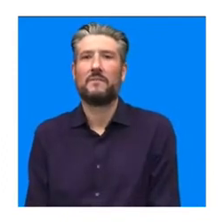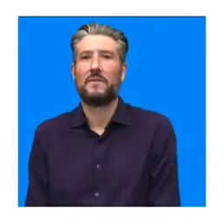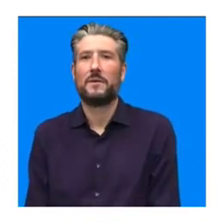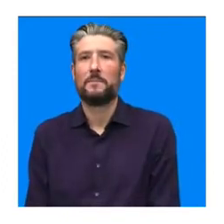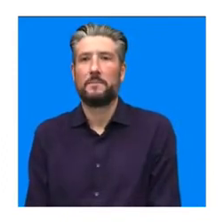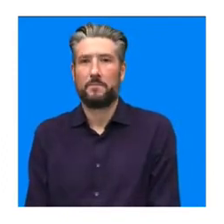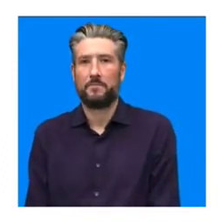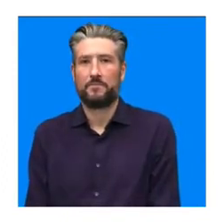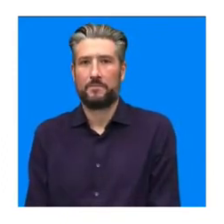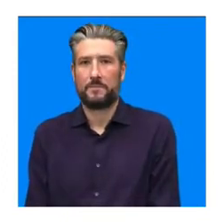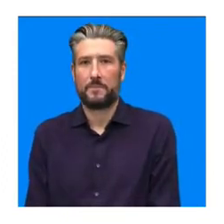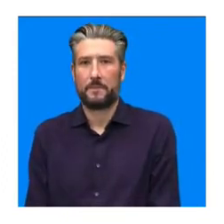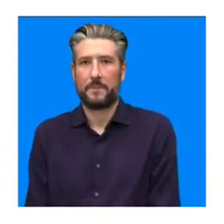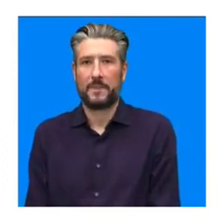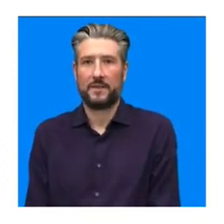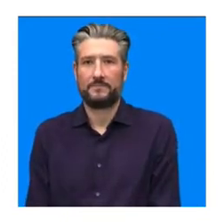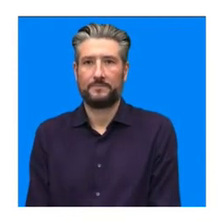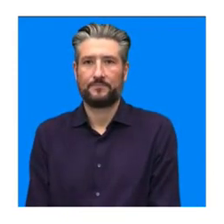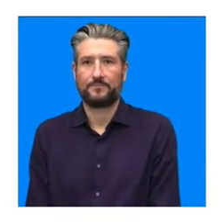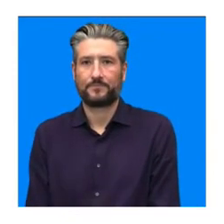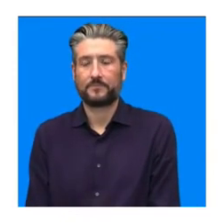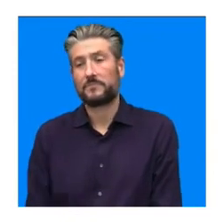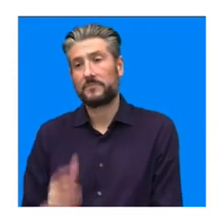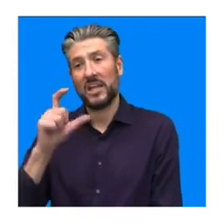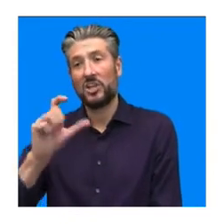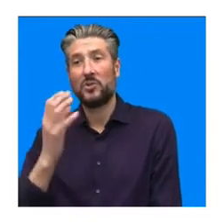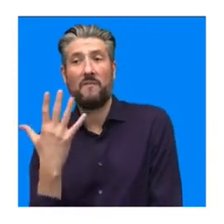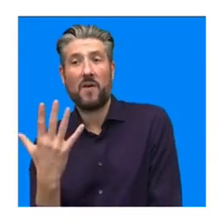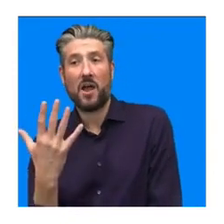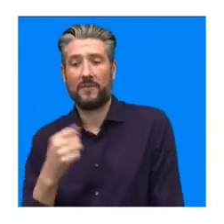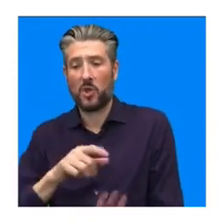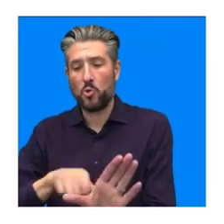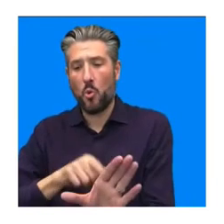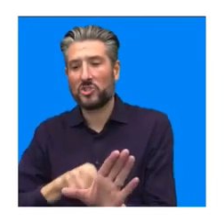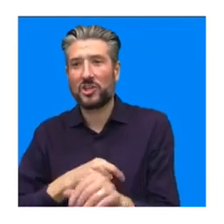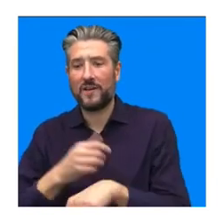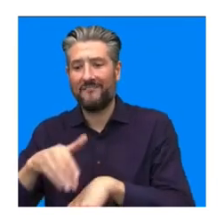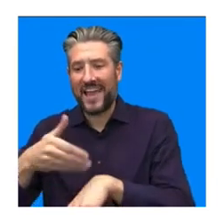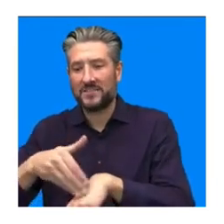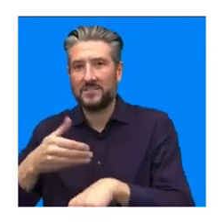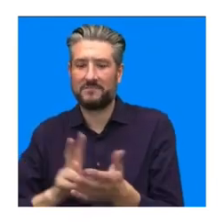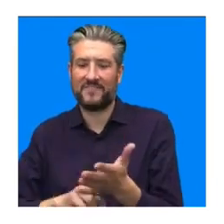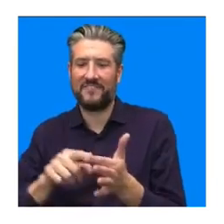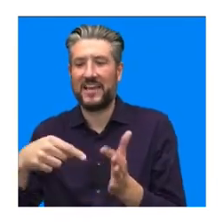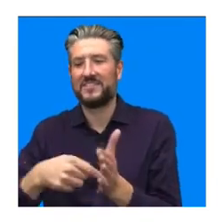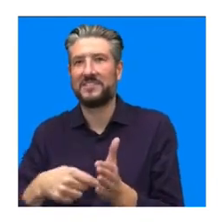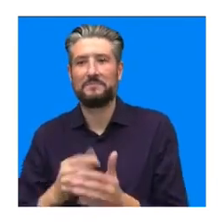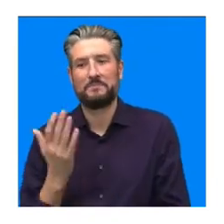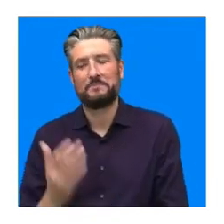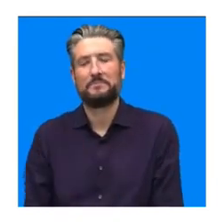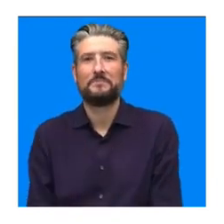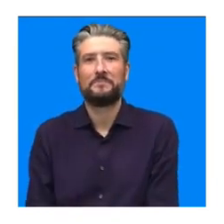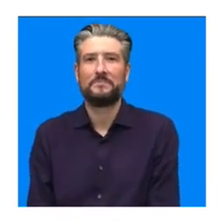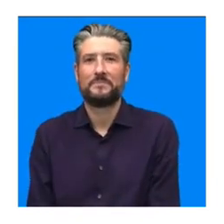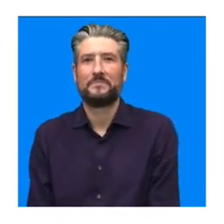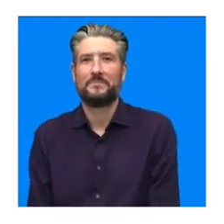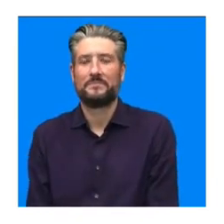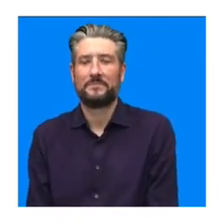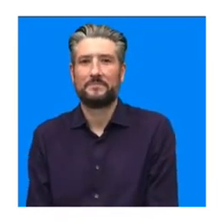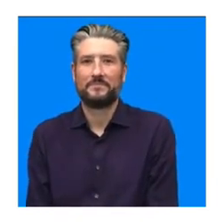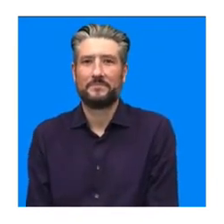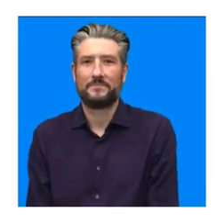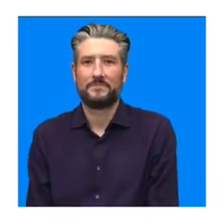And everything we could be. Channel 5's Yorkshire Vet. Forming that bond that will last a lifetime.